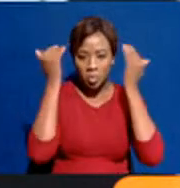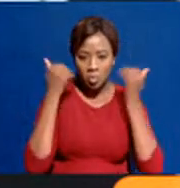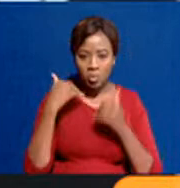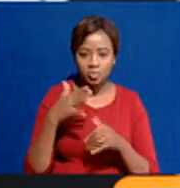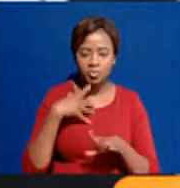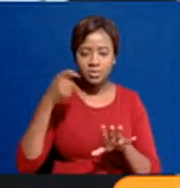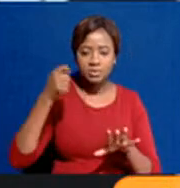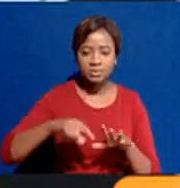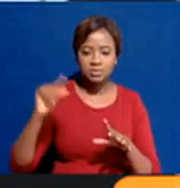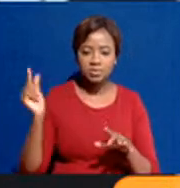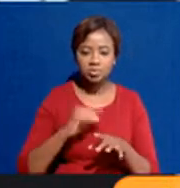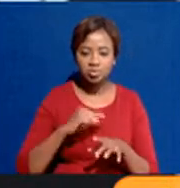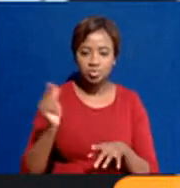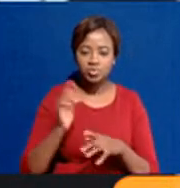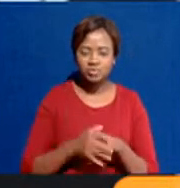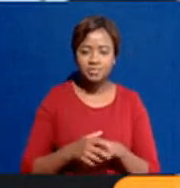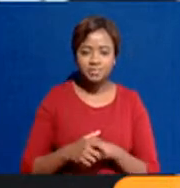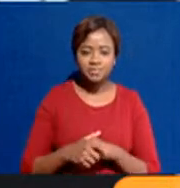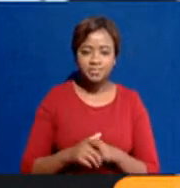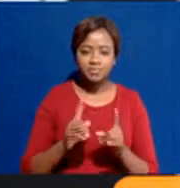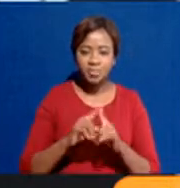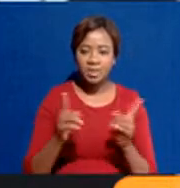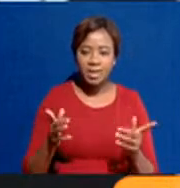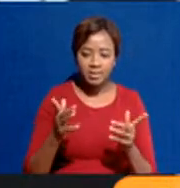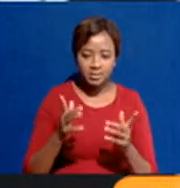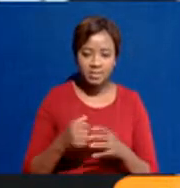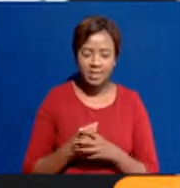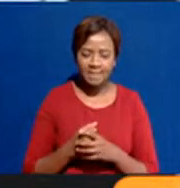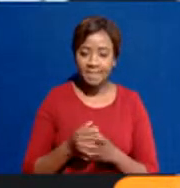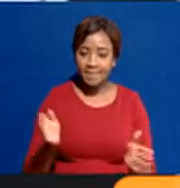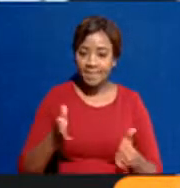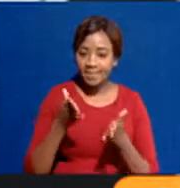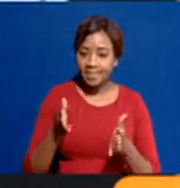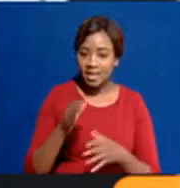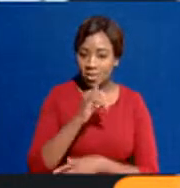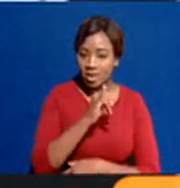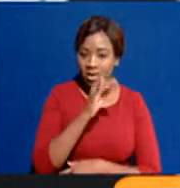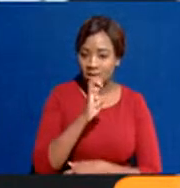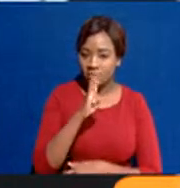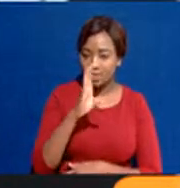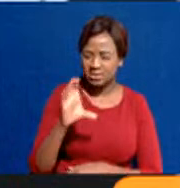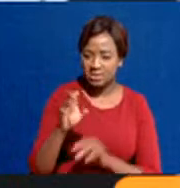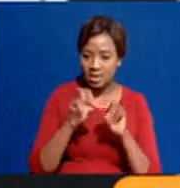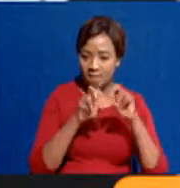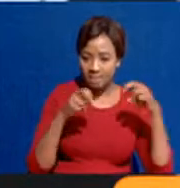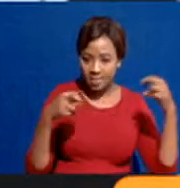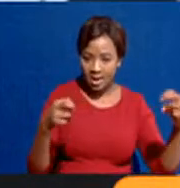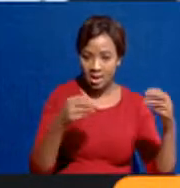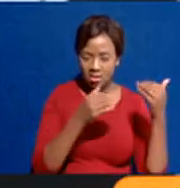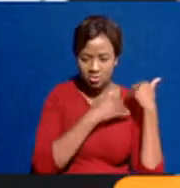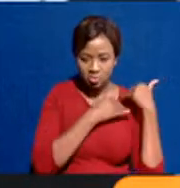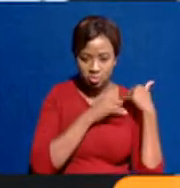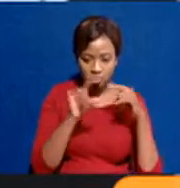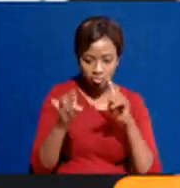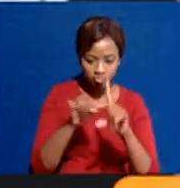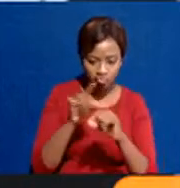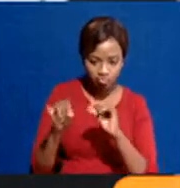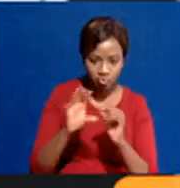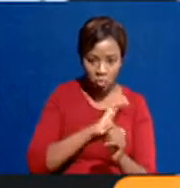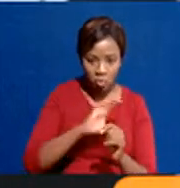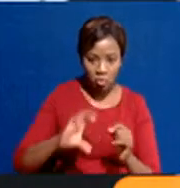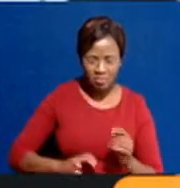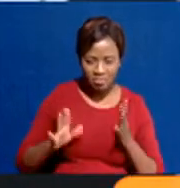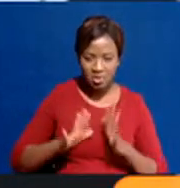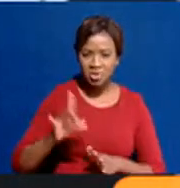ruling as soon as possible. But by now, the IBC selection panel had already advertised. They had already said